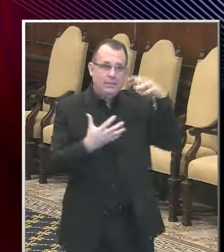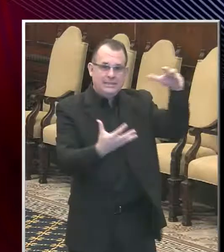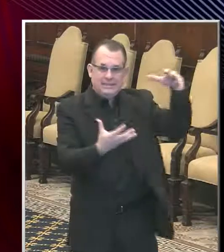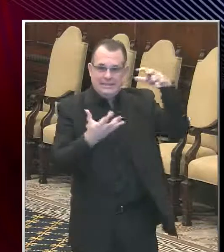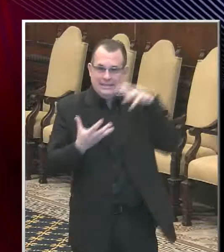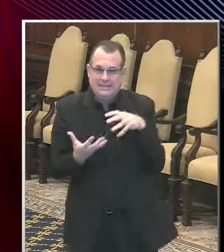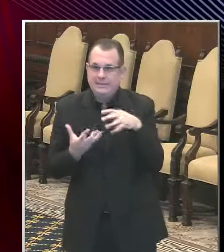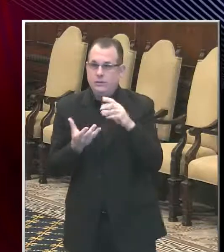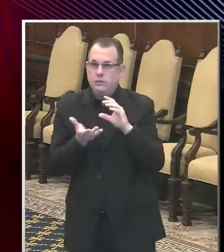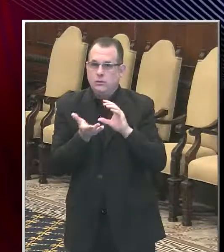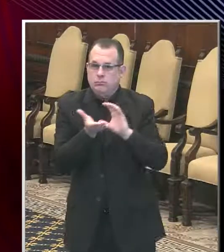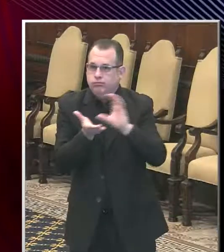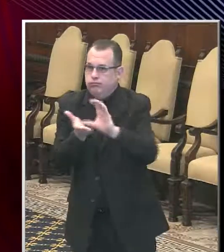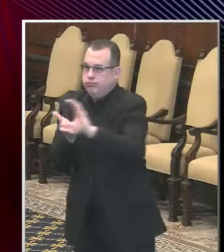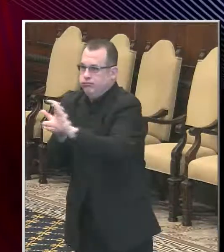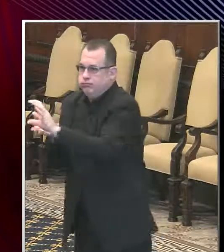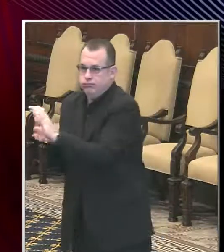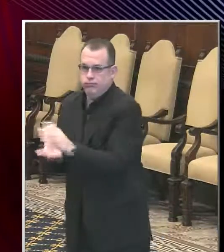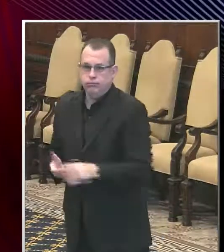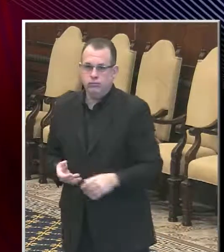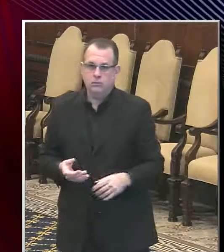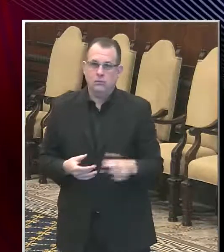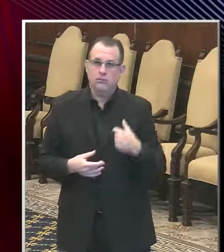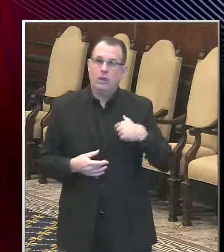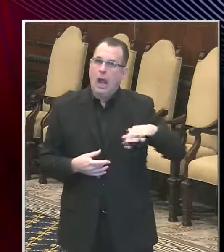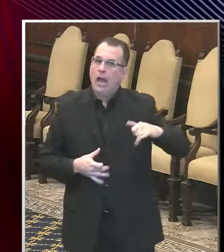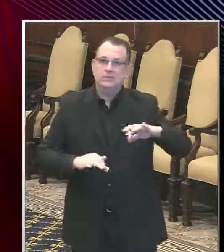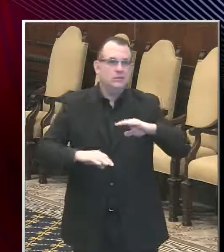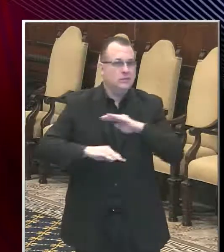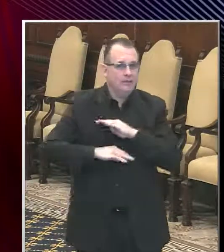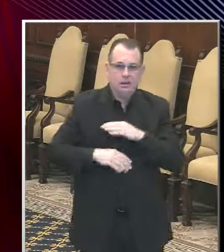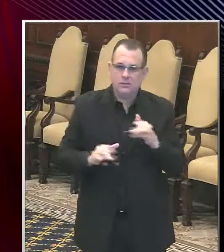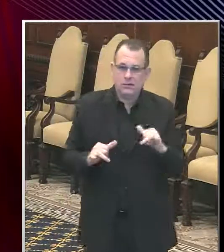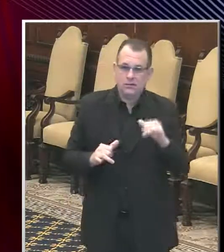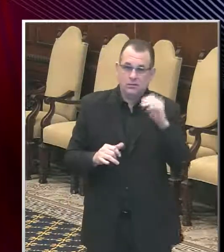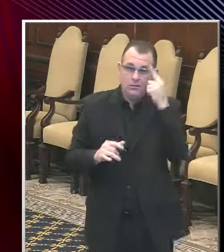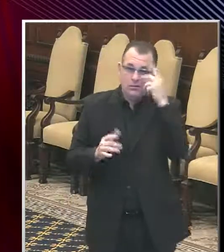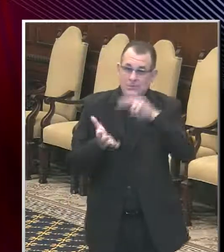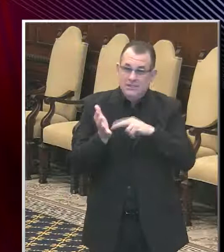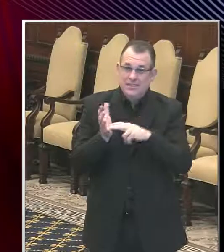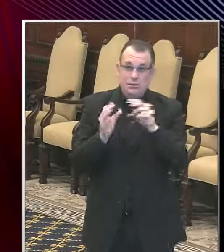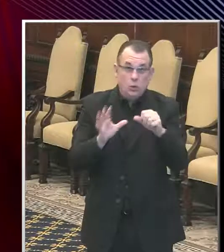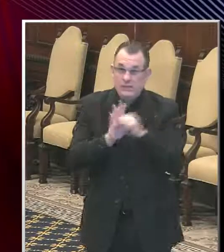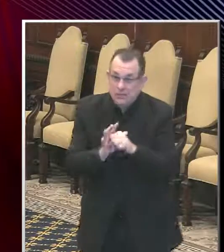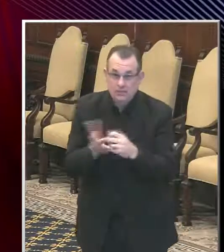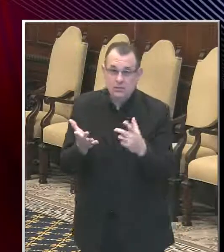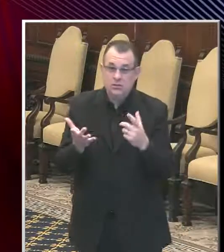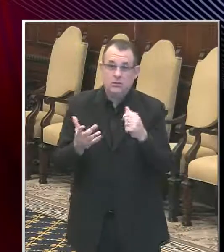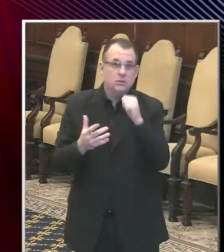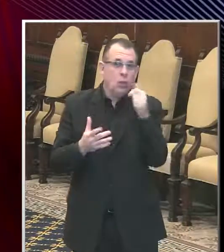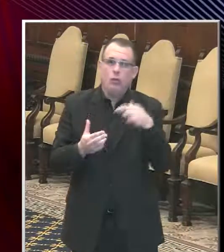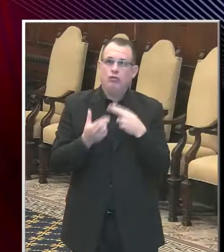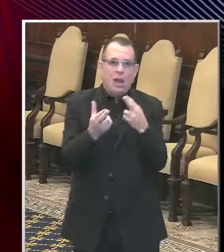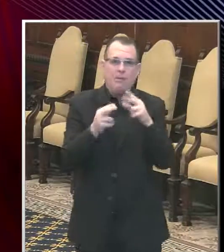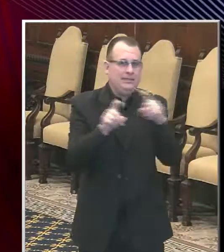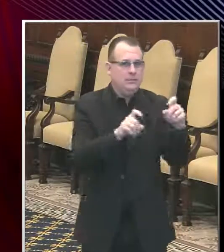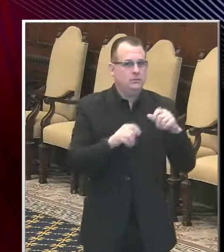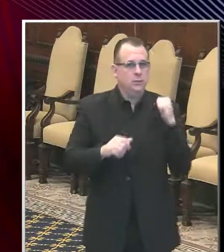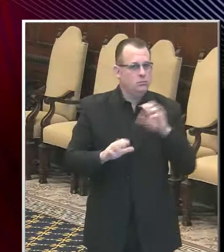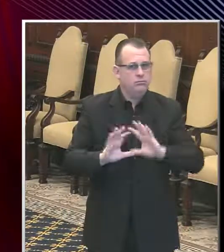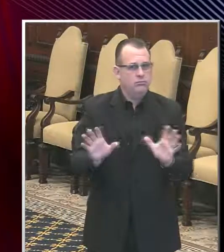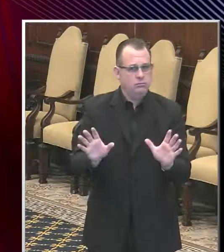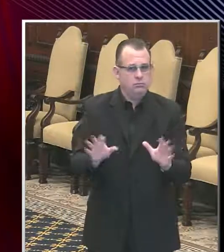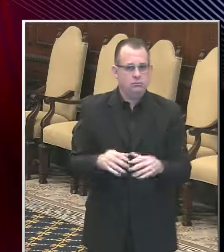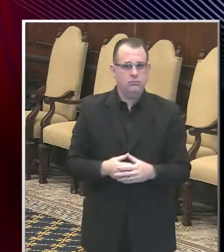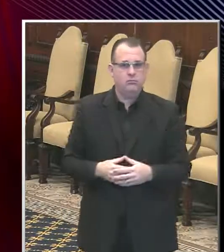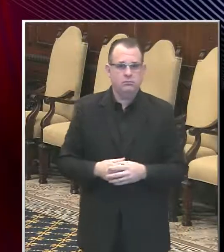for testing. But we're not there yet, so we're not recommending testing for people who don't have symptoms. We're not recommending testing for young, healthy people who are